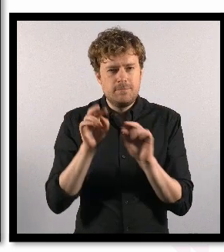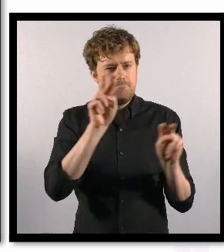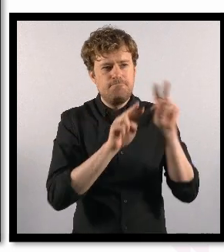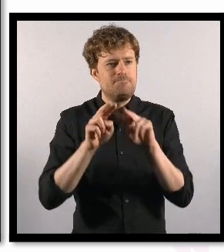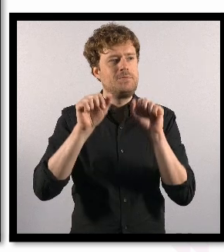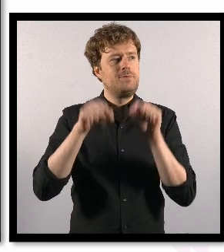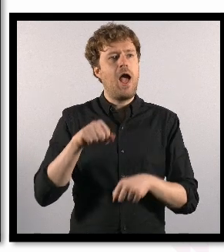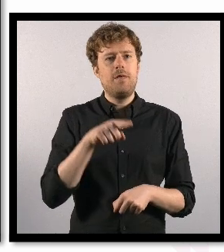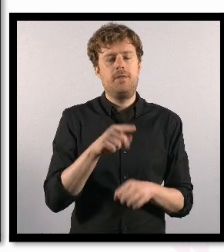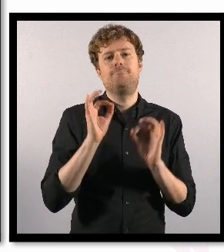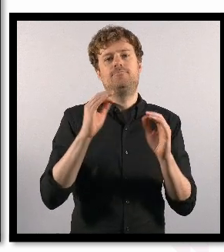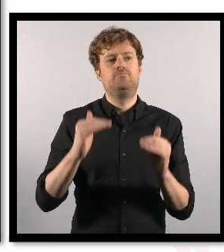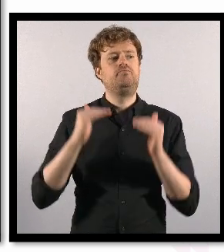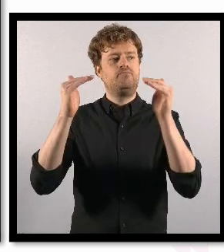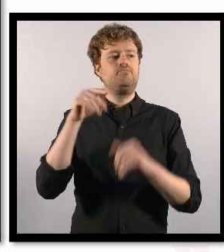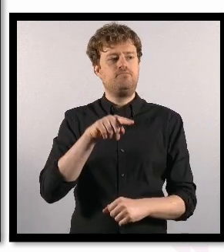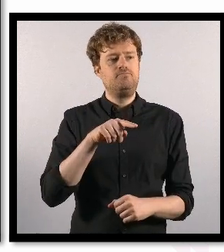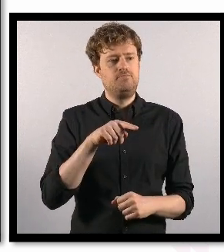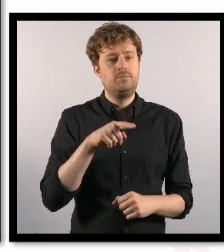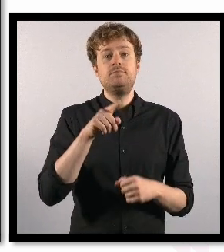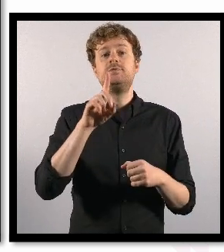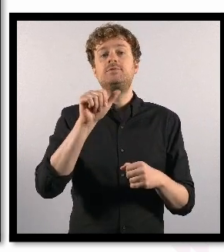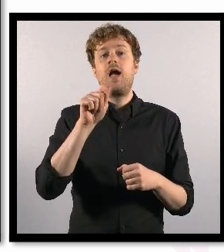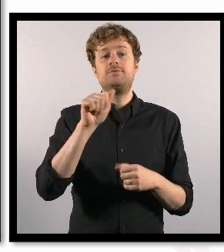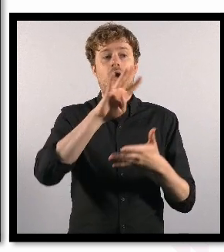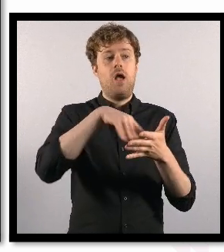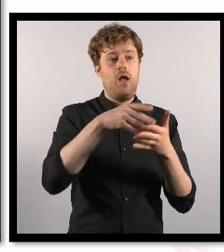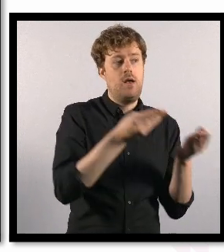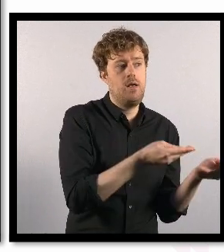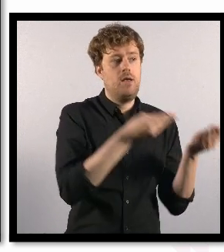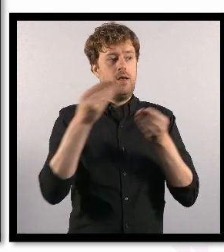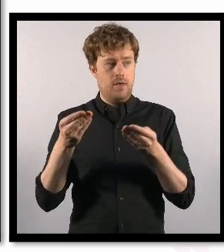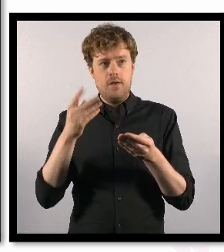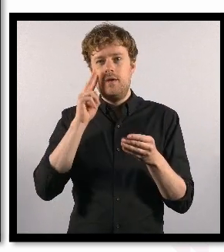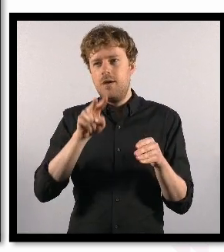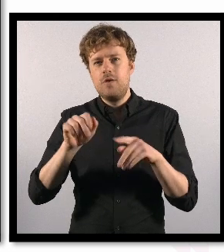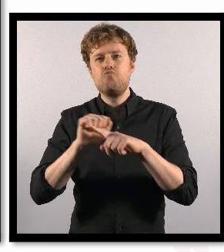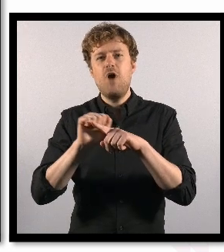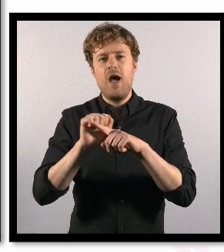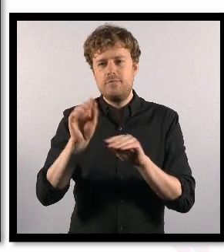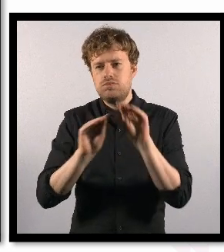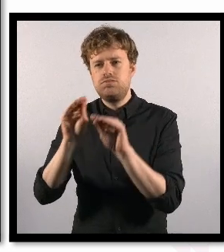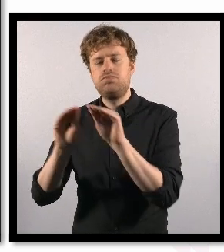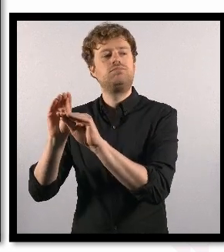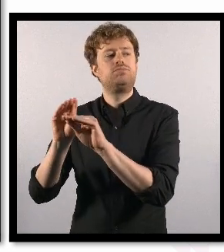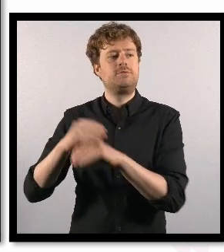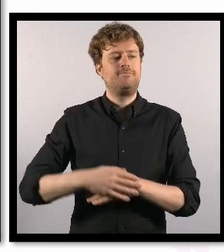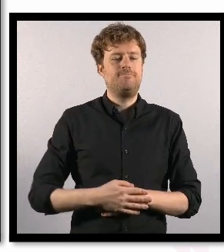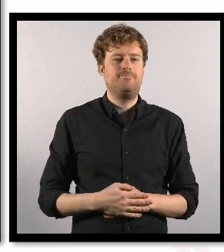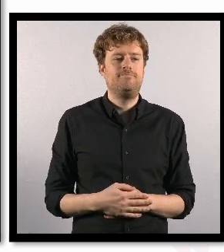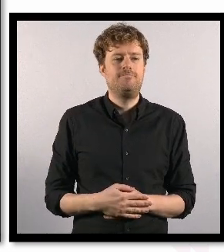generator. Yeah, I mean, we can already went to this stuff, but as I mentioned, we run our training on Kubernetes. And, well,